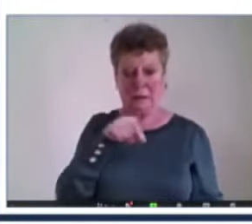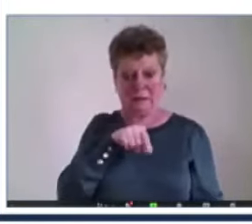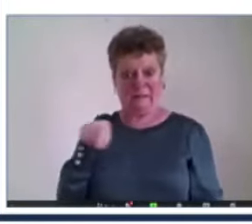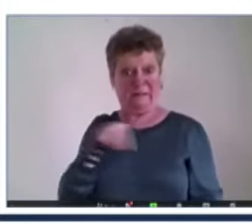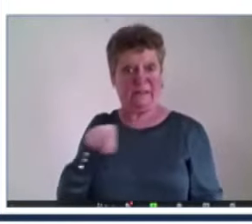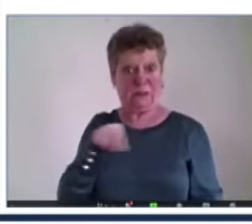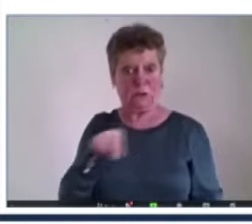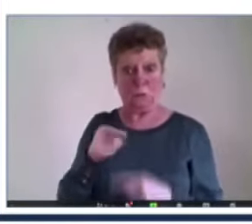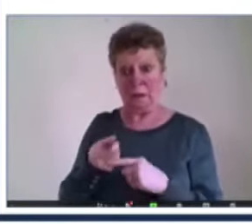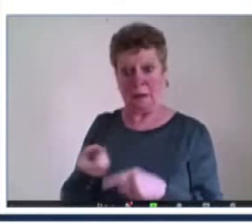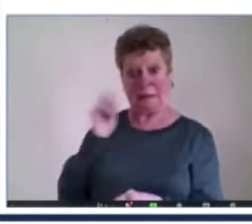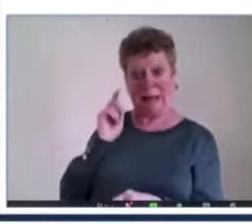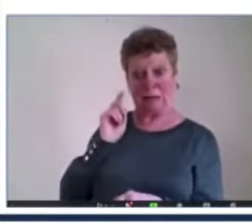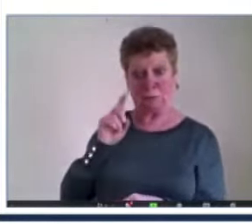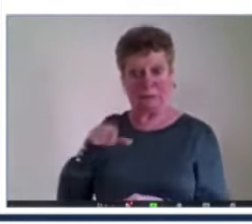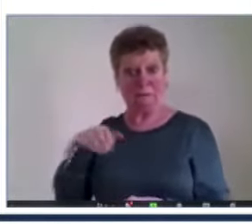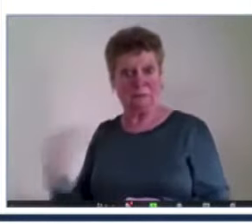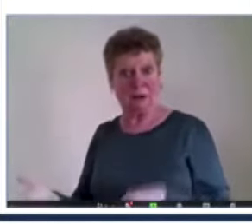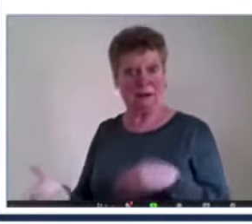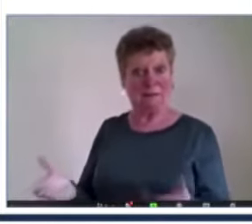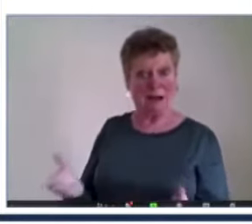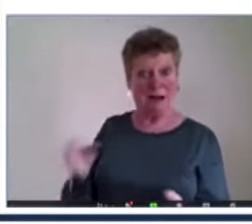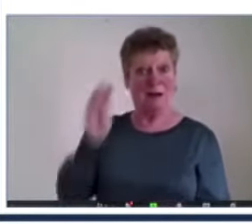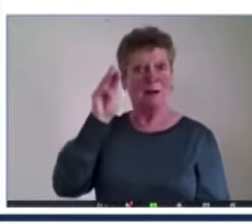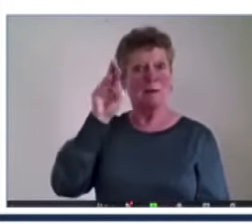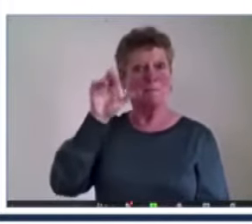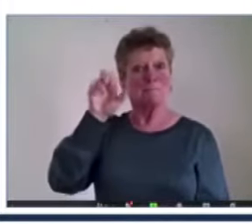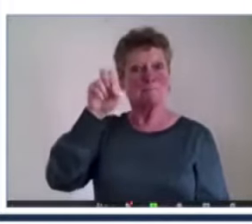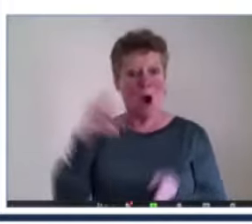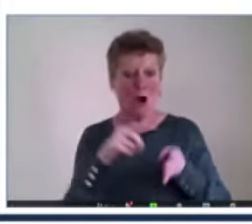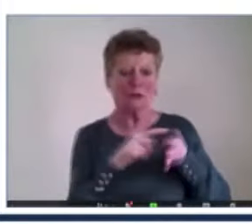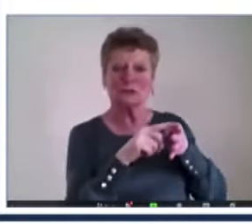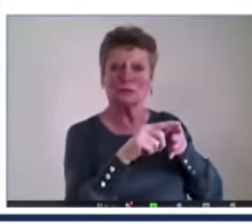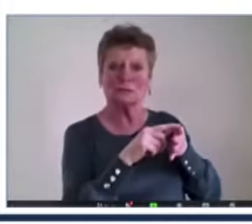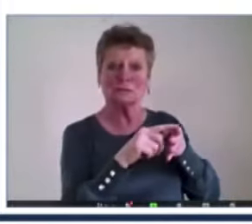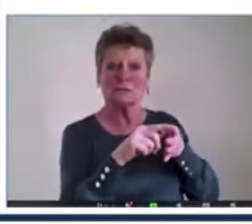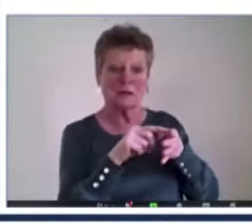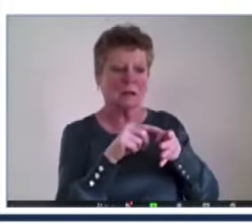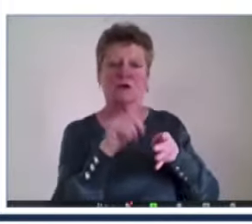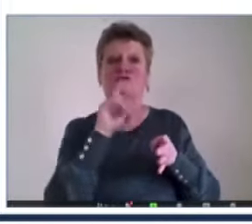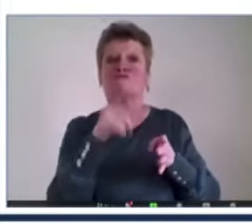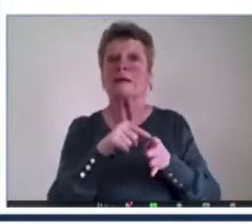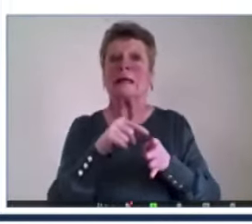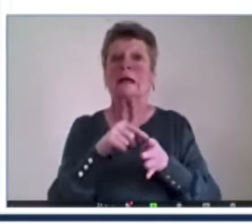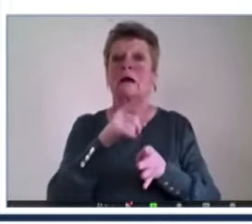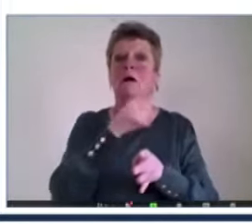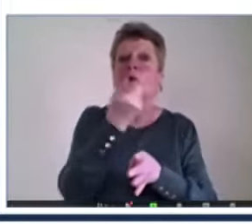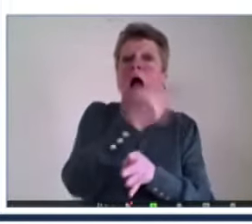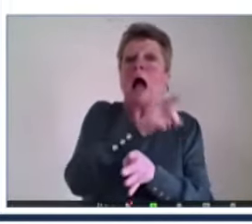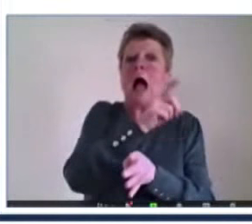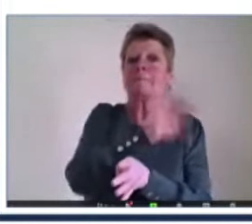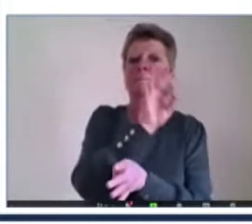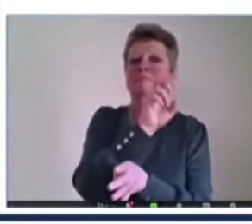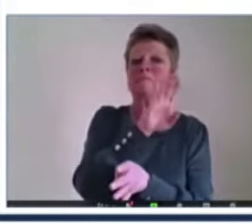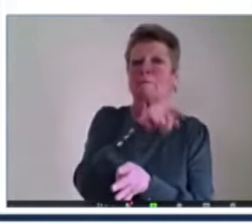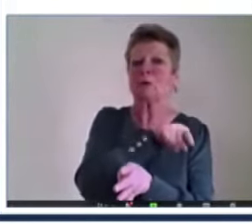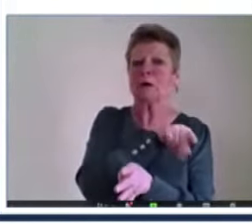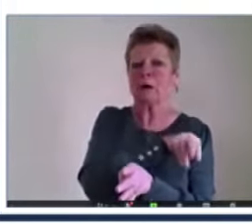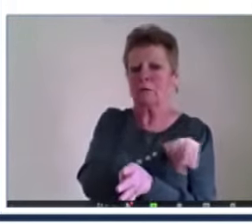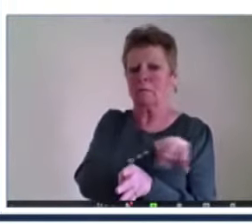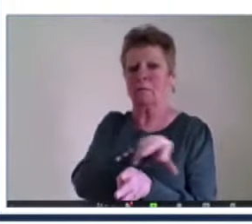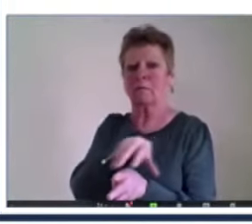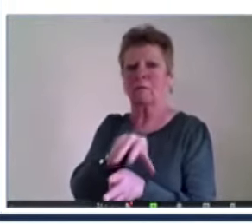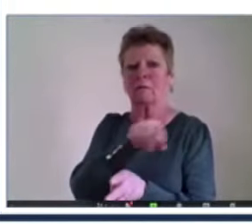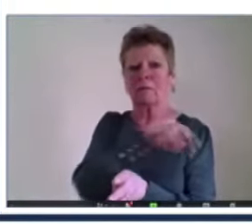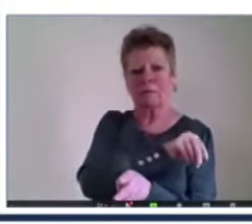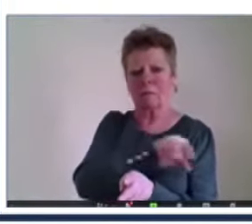week, early March, they really reflect what was going on early February. So we will see. One of the things we're